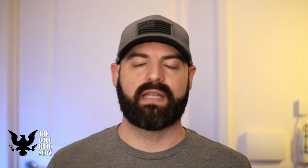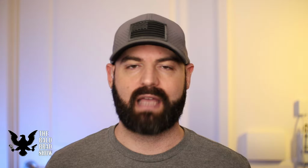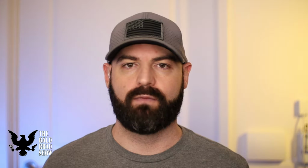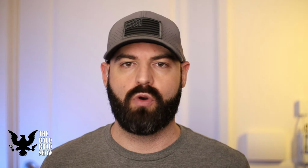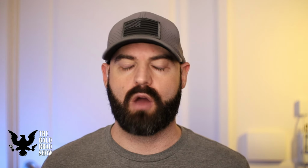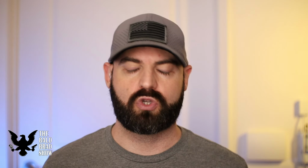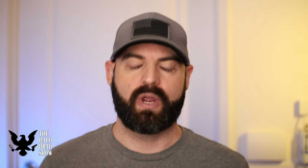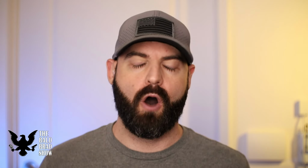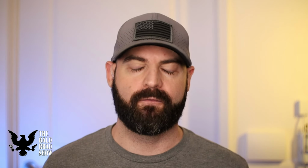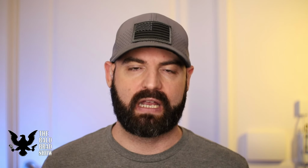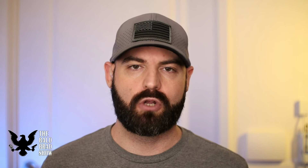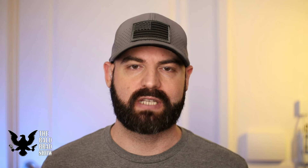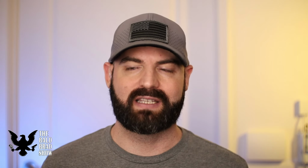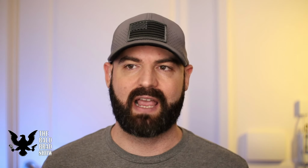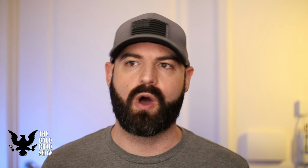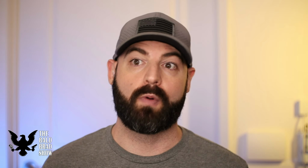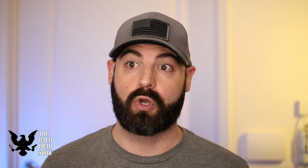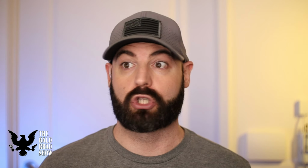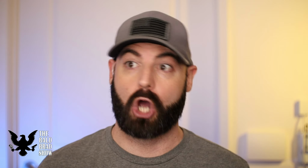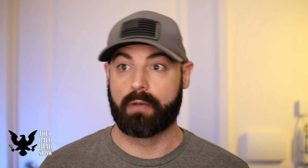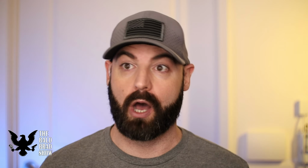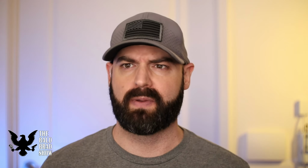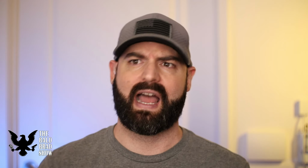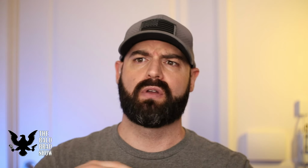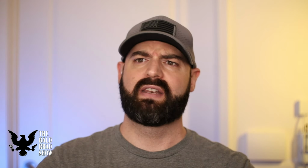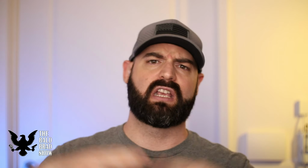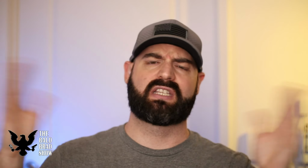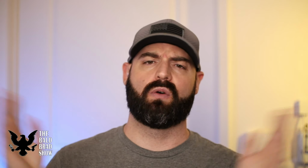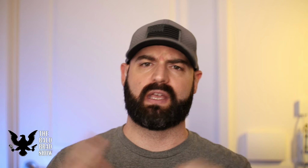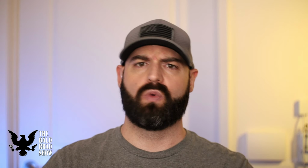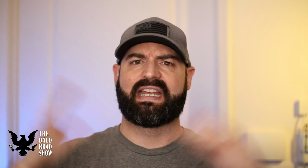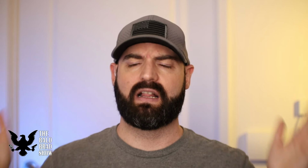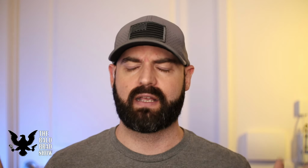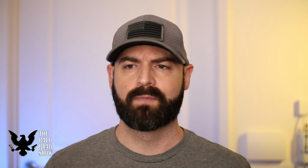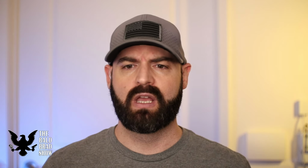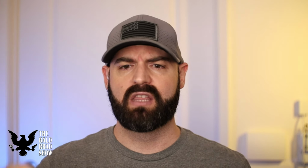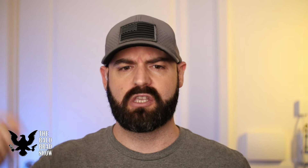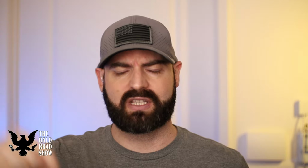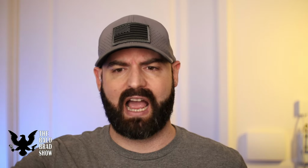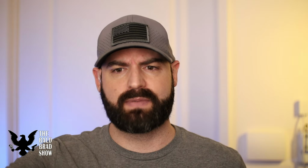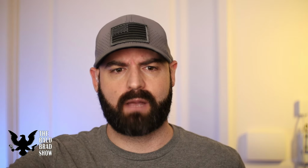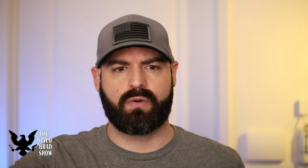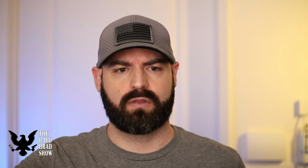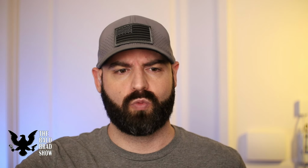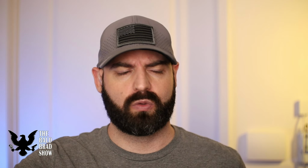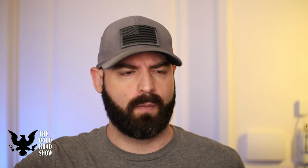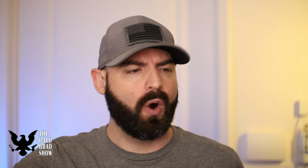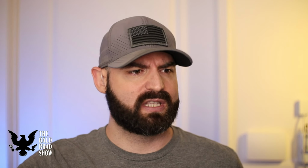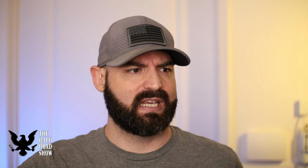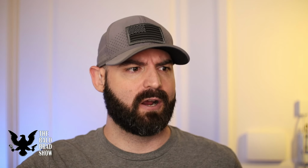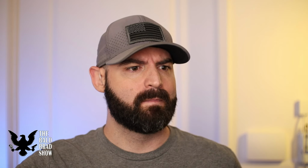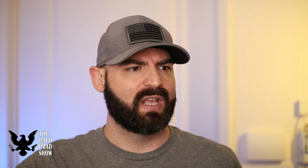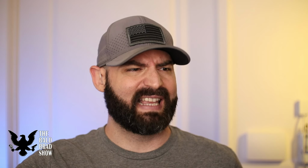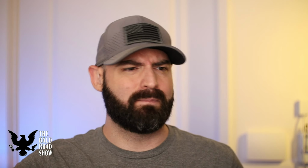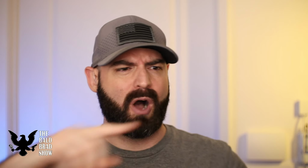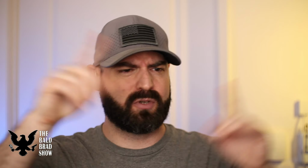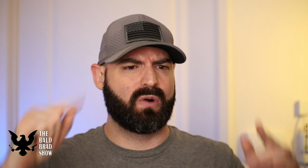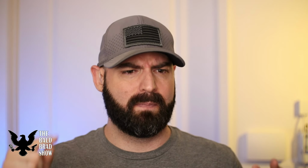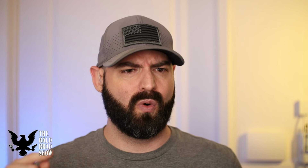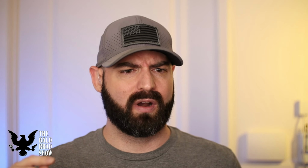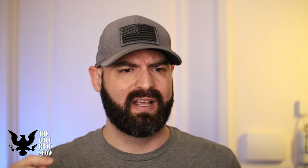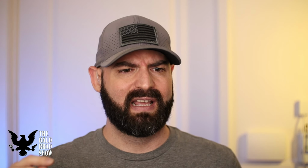lab leak out of Wuhan, which we all freaking knew since day one, but we couldn't talk about it. But now you can say it like willy-nilly. The New York Times is coming out with reports here, like